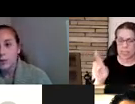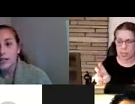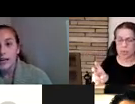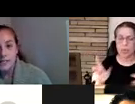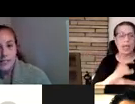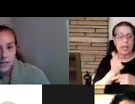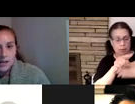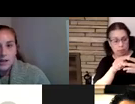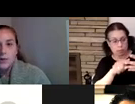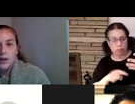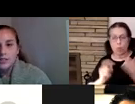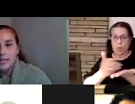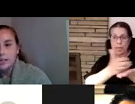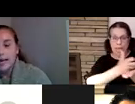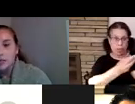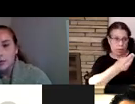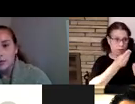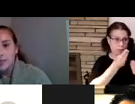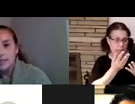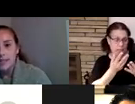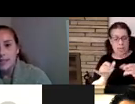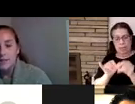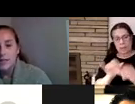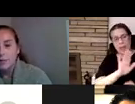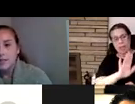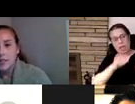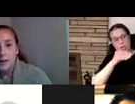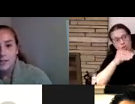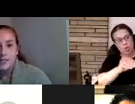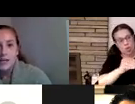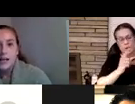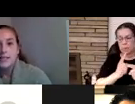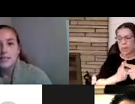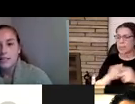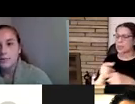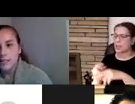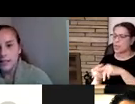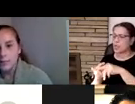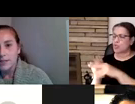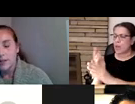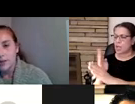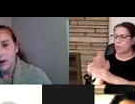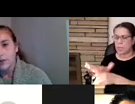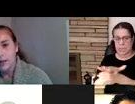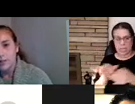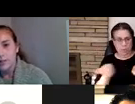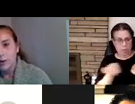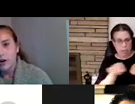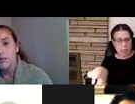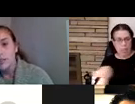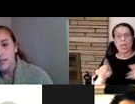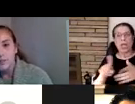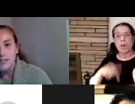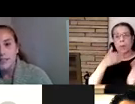information we collect, compare the retailer's attributes to the need of the nearby stops, and select the retailer best serving our riders,